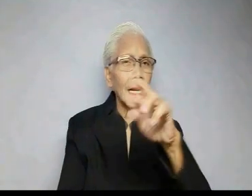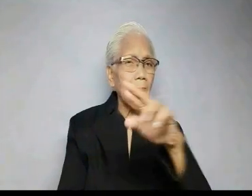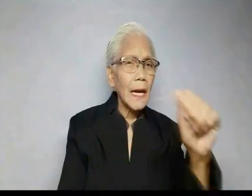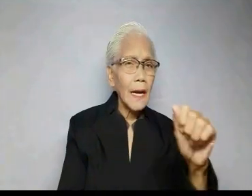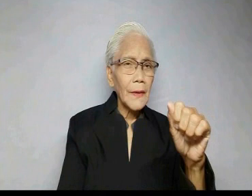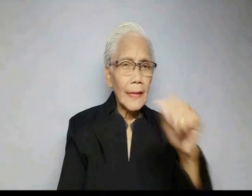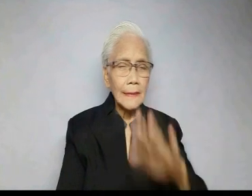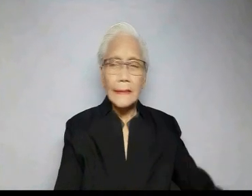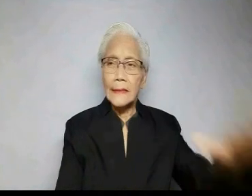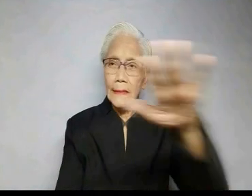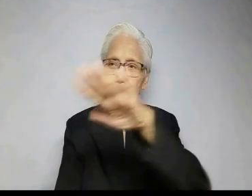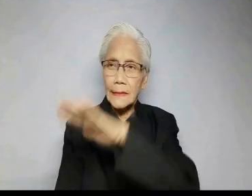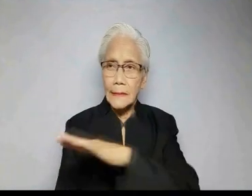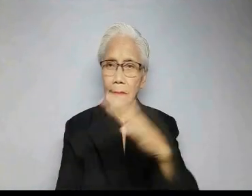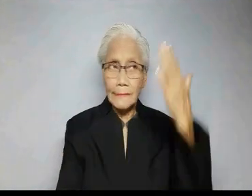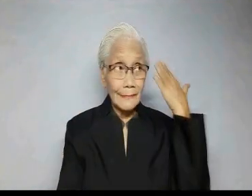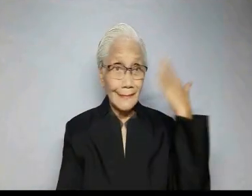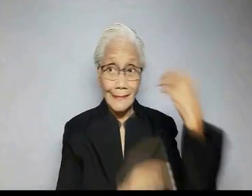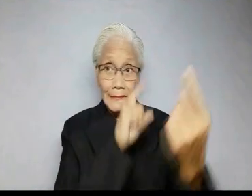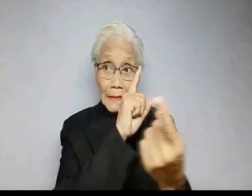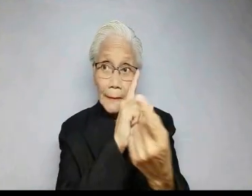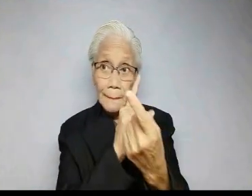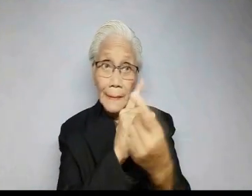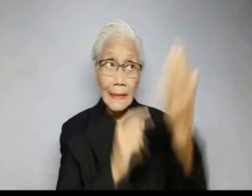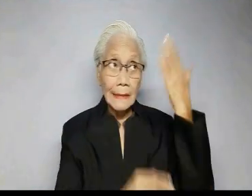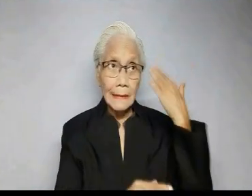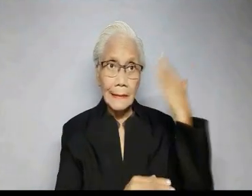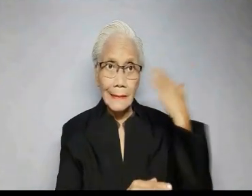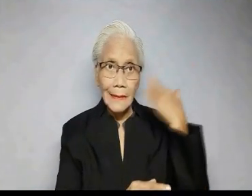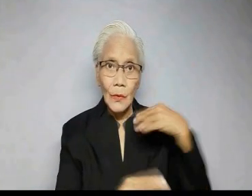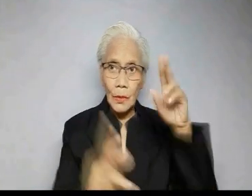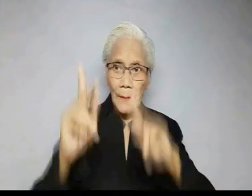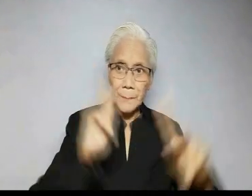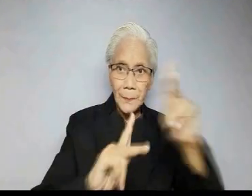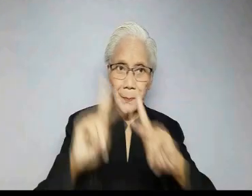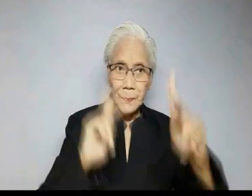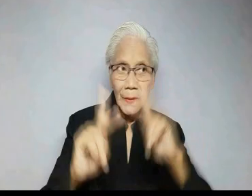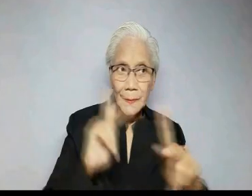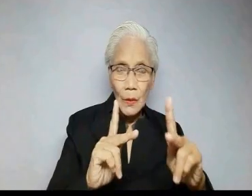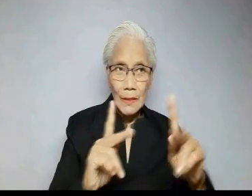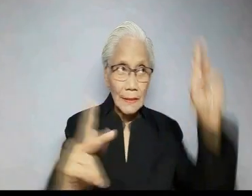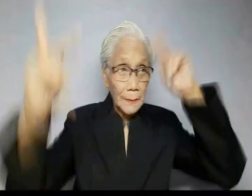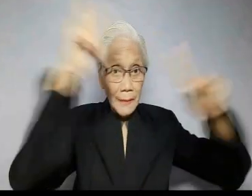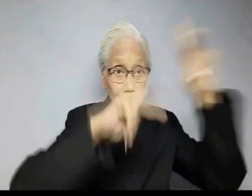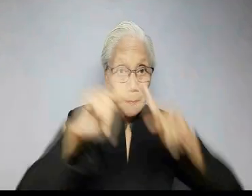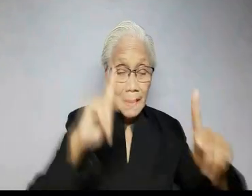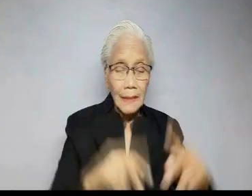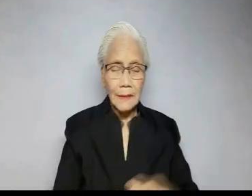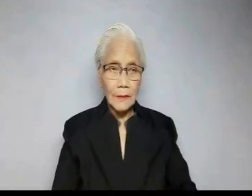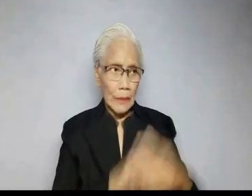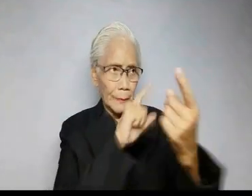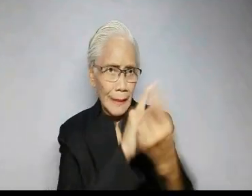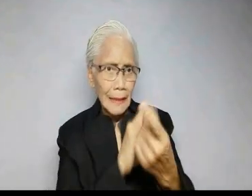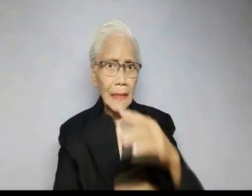Prince met some very odd people during his visits to different planets, like he met a king, a conceited